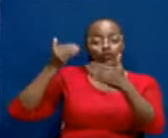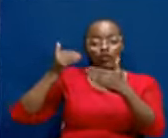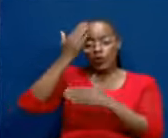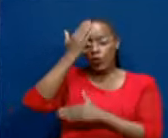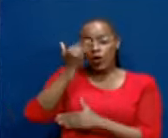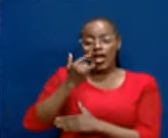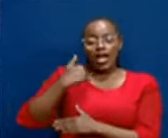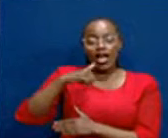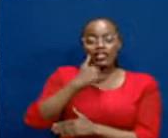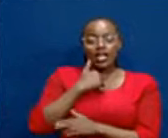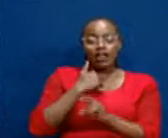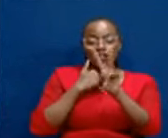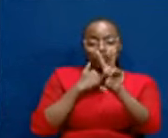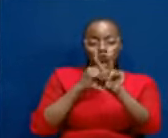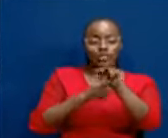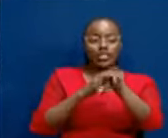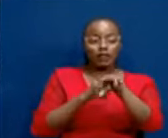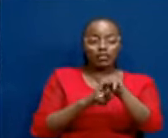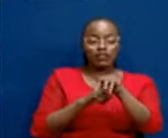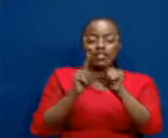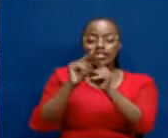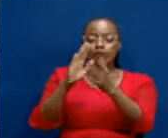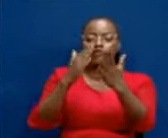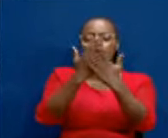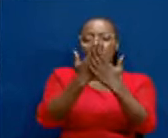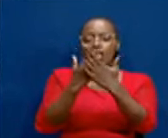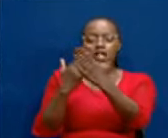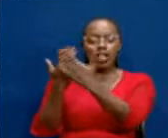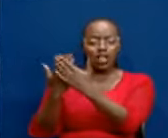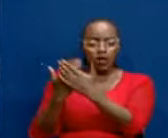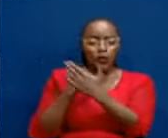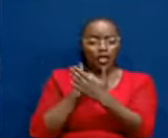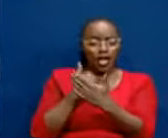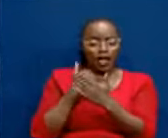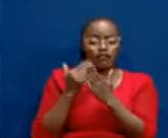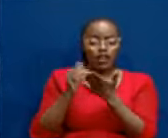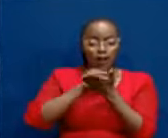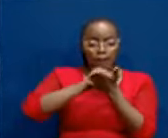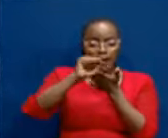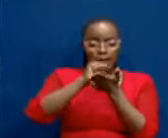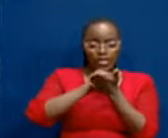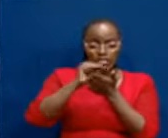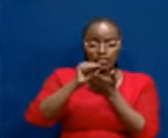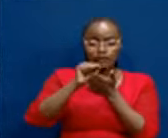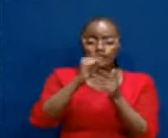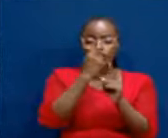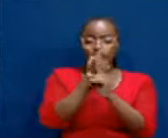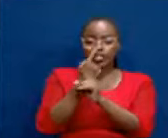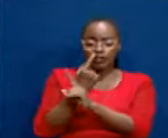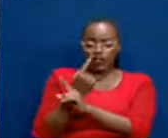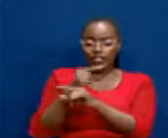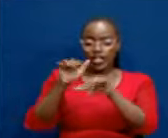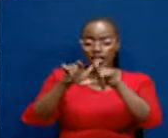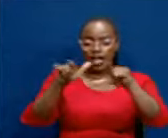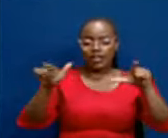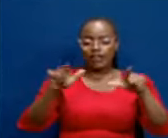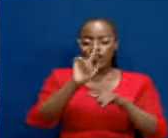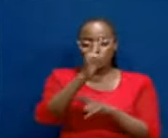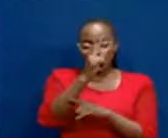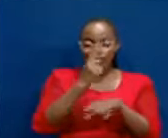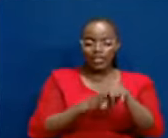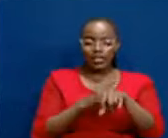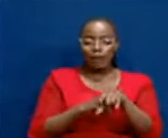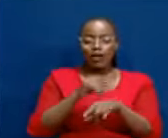because we have had two rounds of bidding where we have published various parcels of land. The first round, we